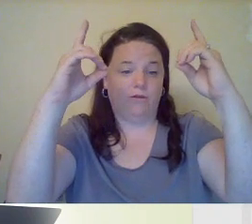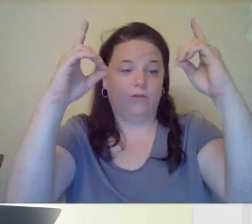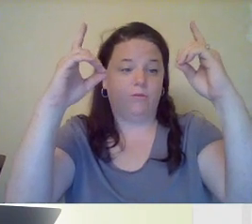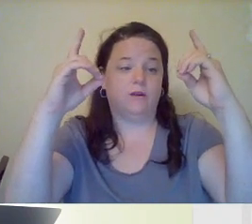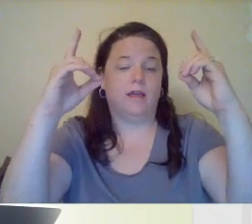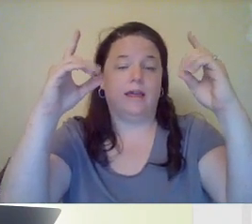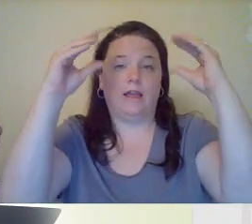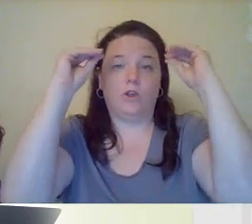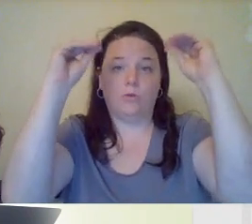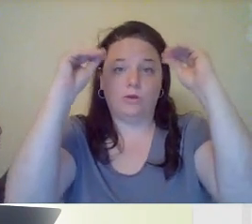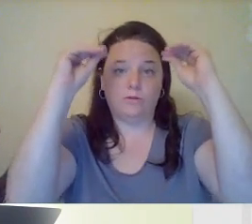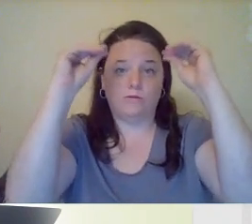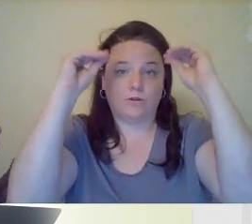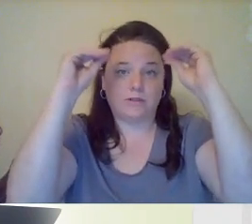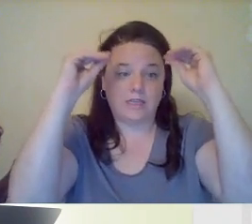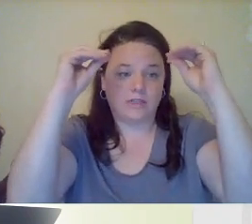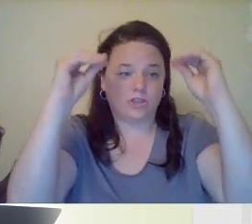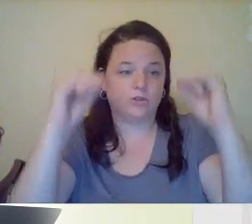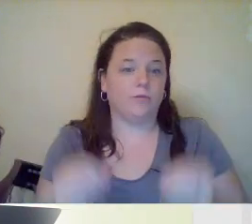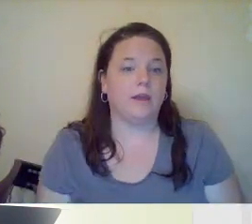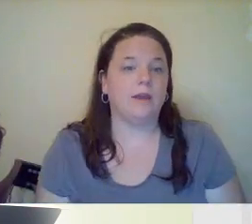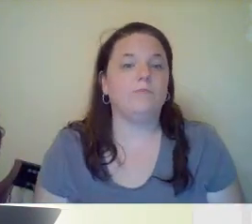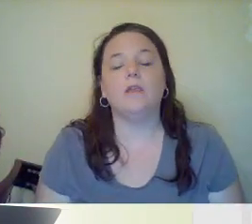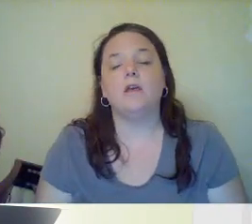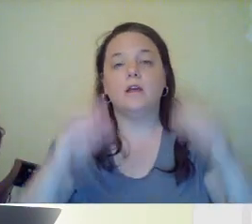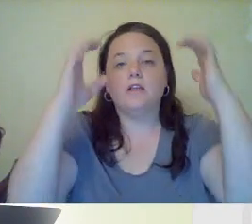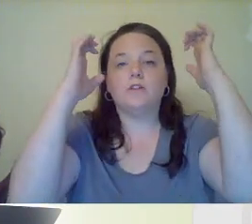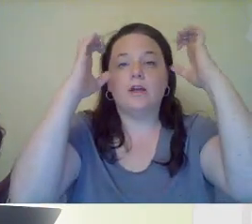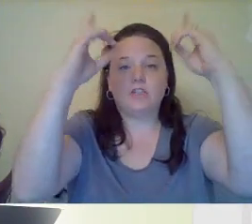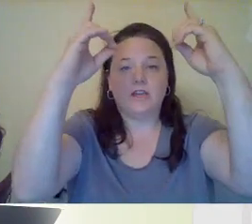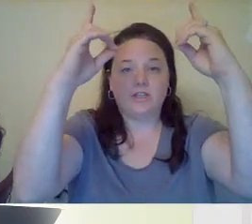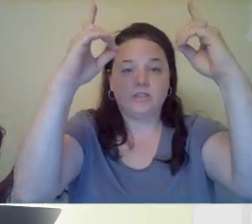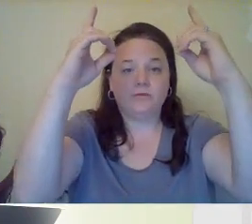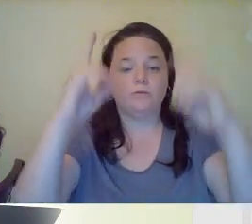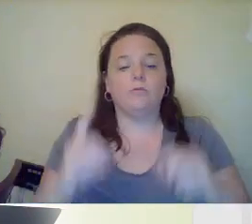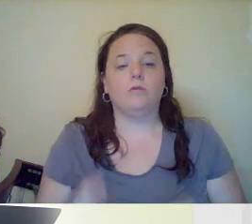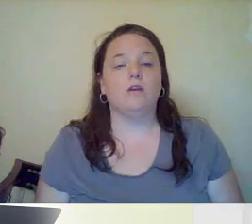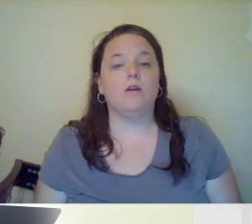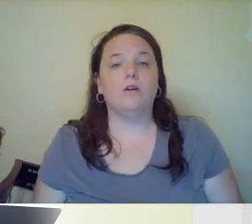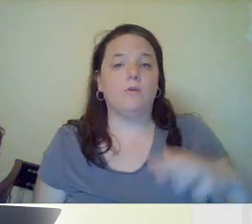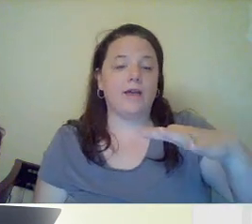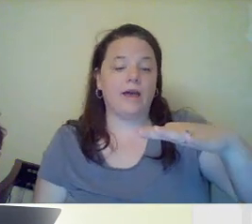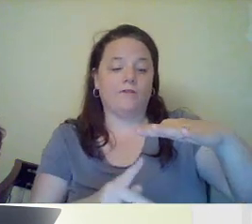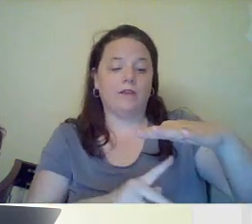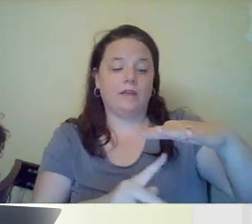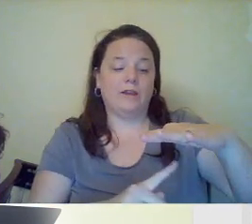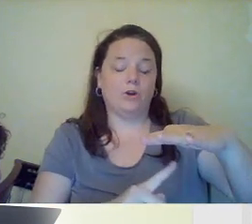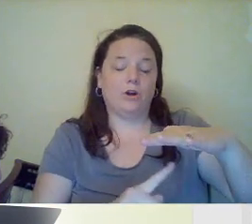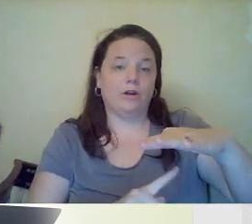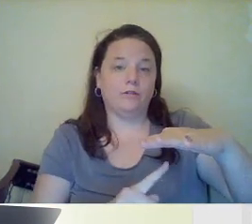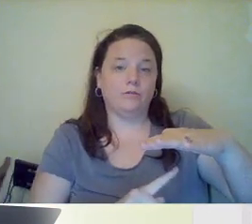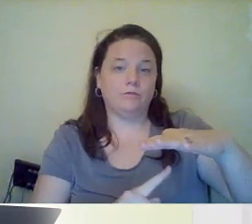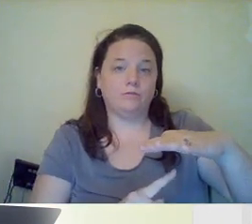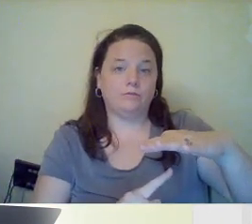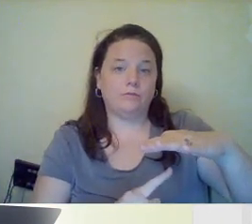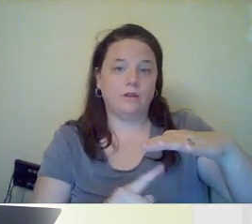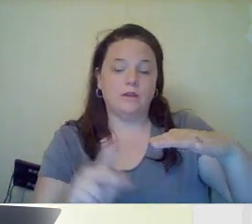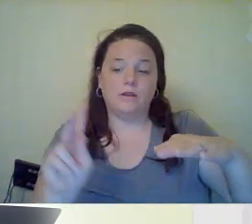ED coming from your head like you would do for teach. Okay, so education. We have